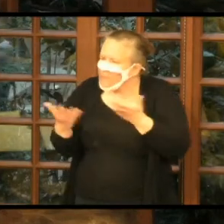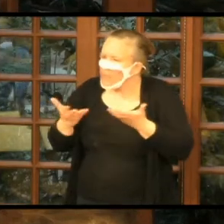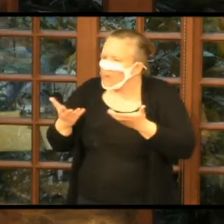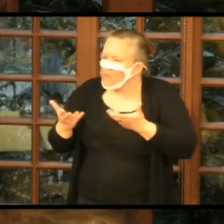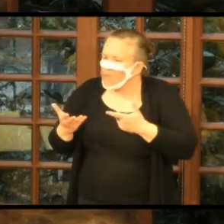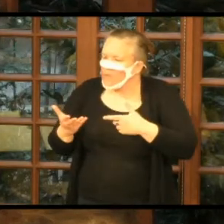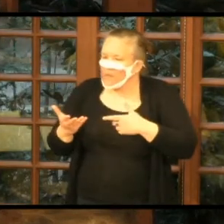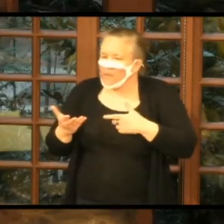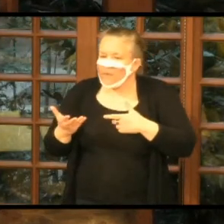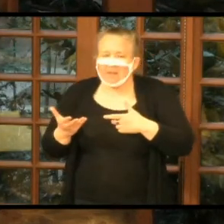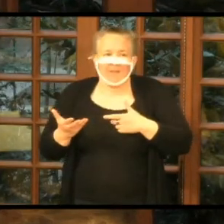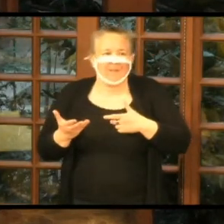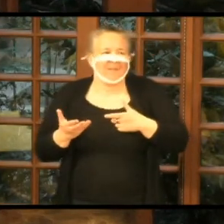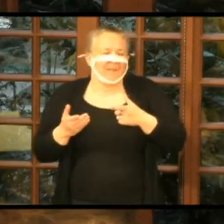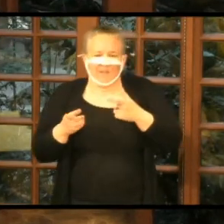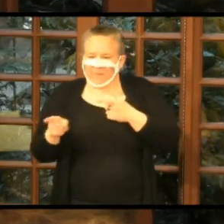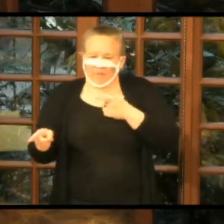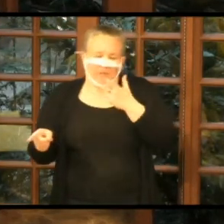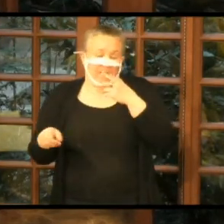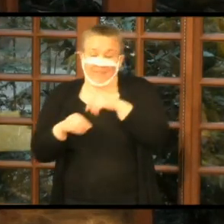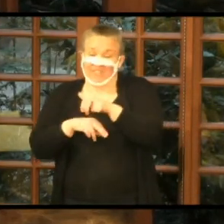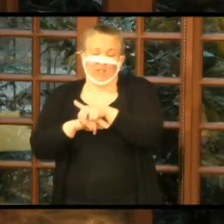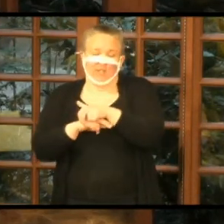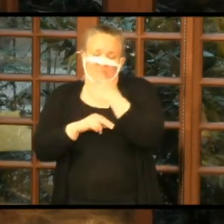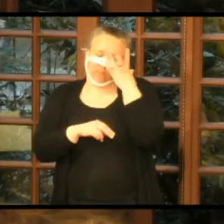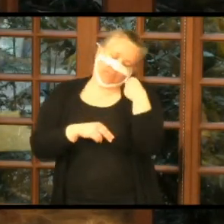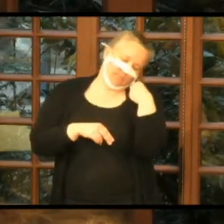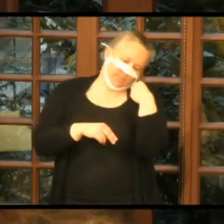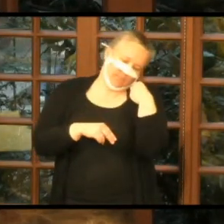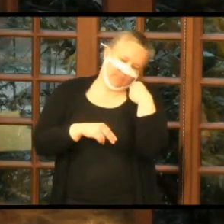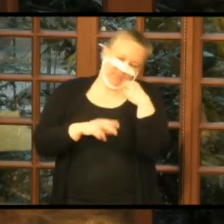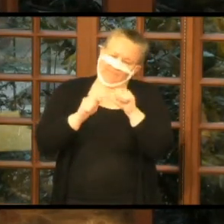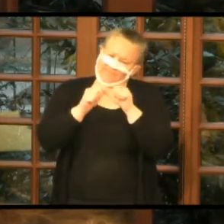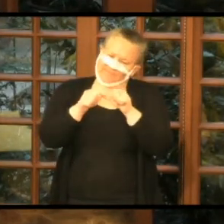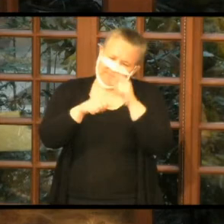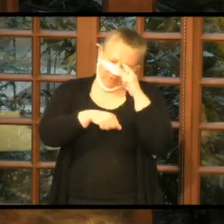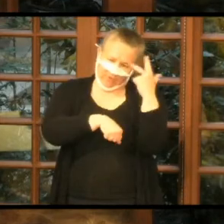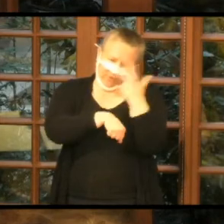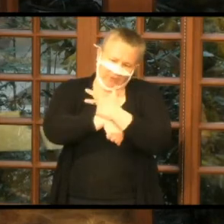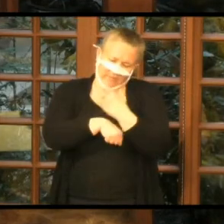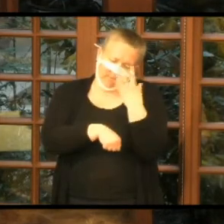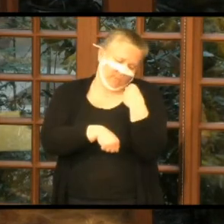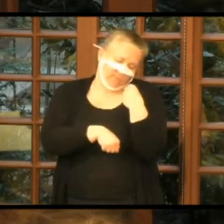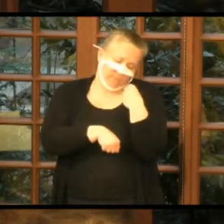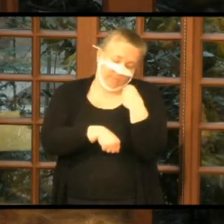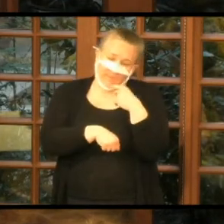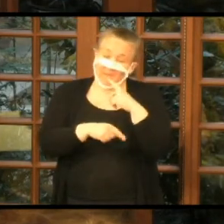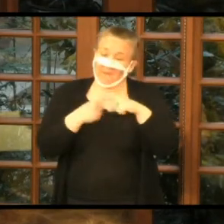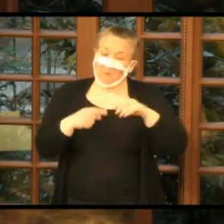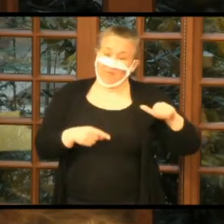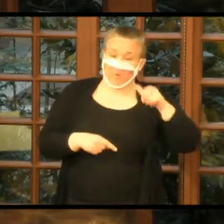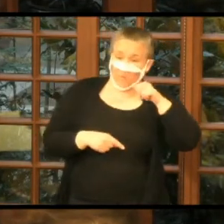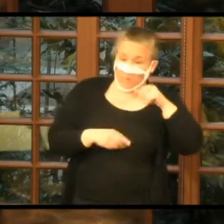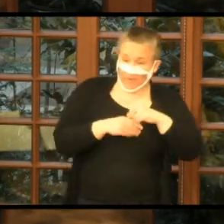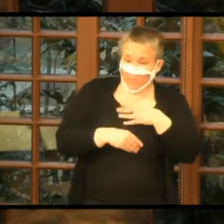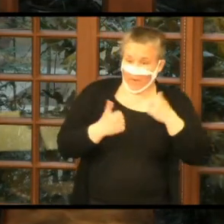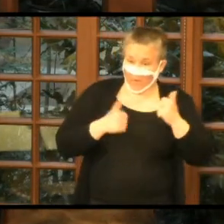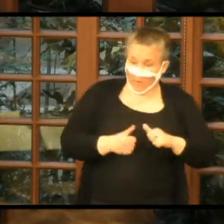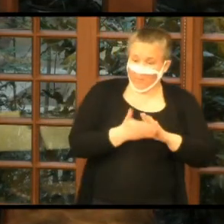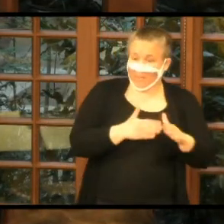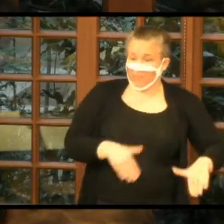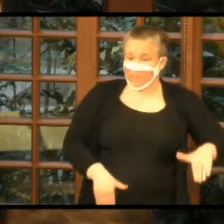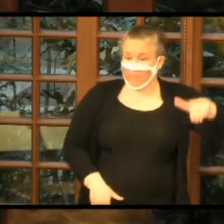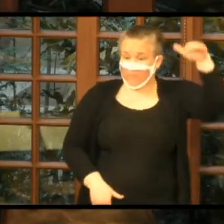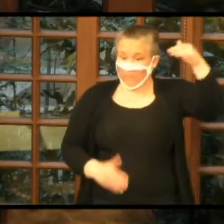but she had fallen asleep in the chair. She stayed asleep for 3 days. When the little girl in the white coat became a